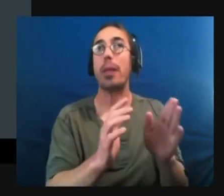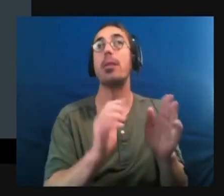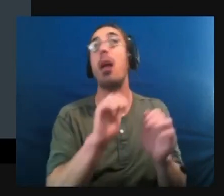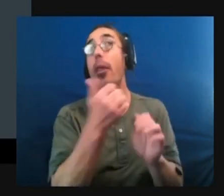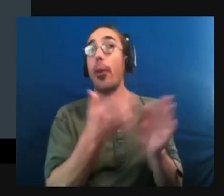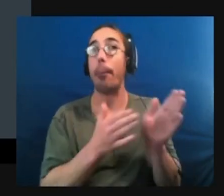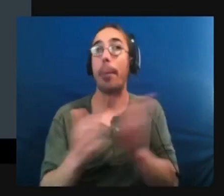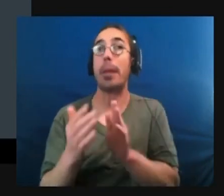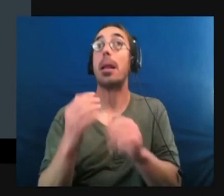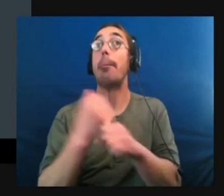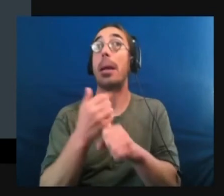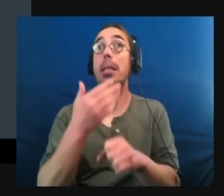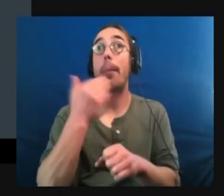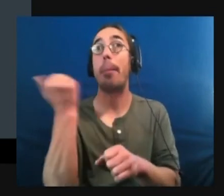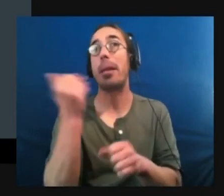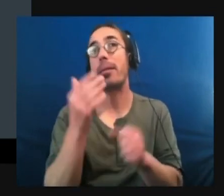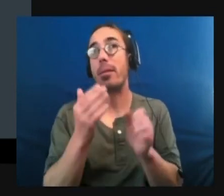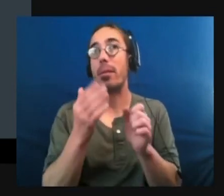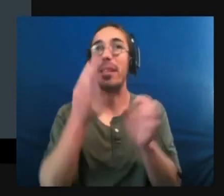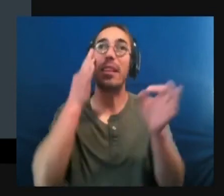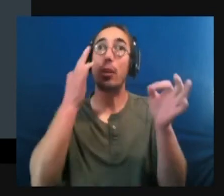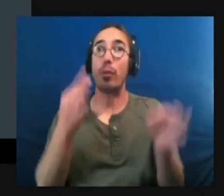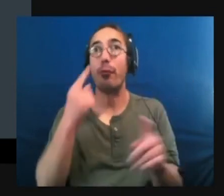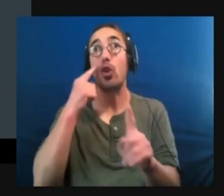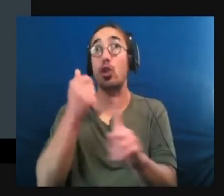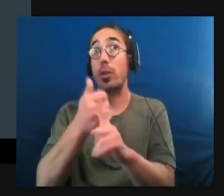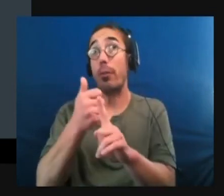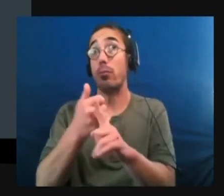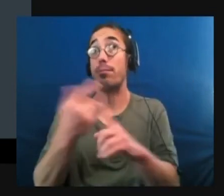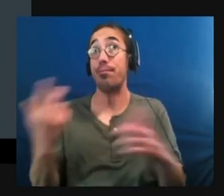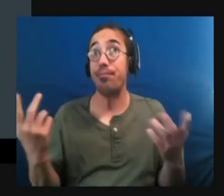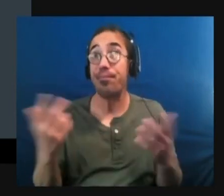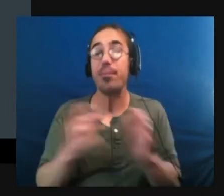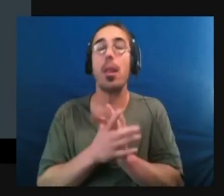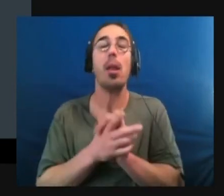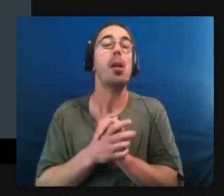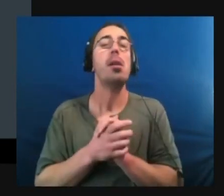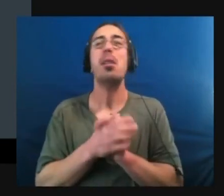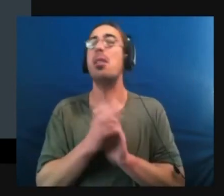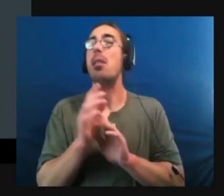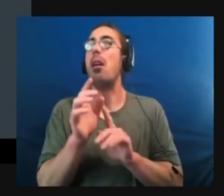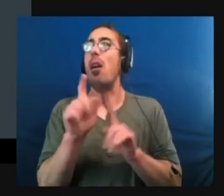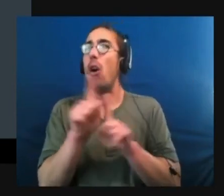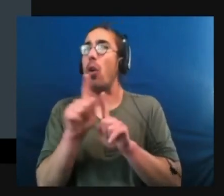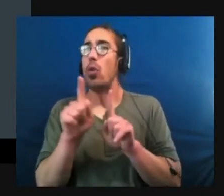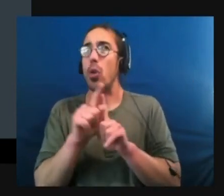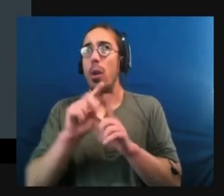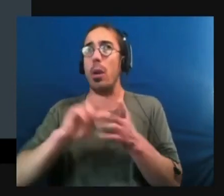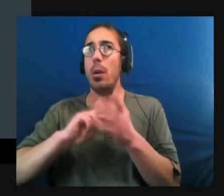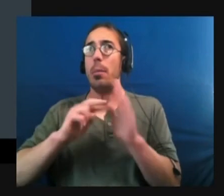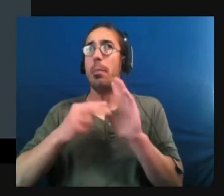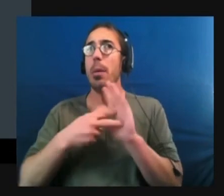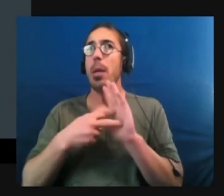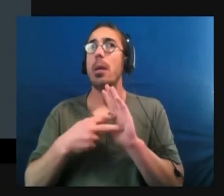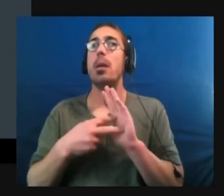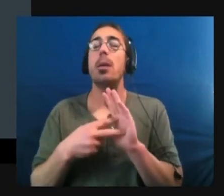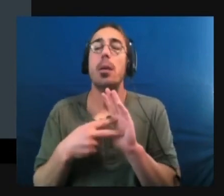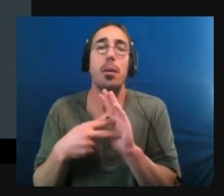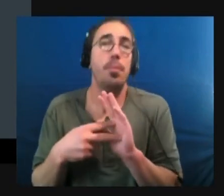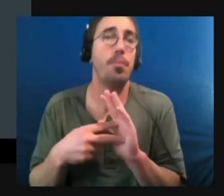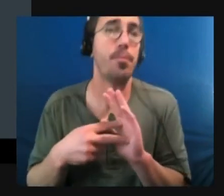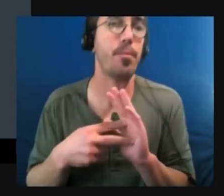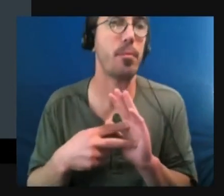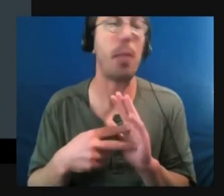for yourself, right? This can also mean, or you can go, so this is high